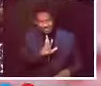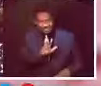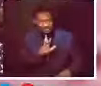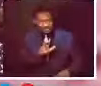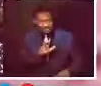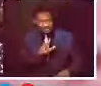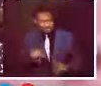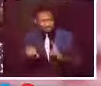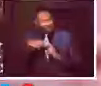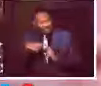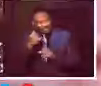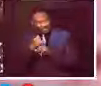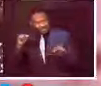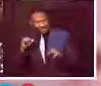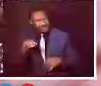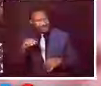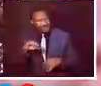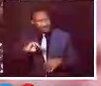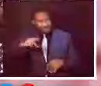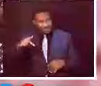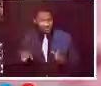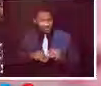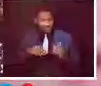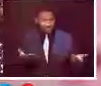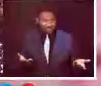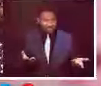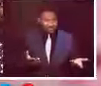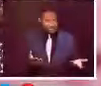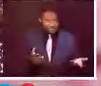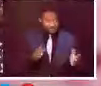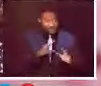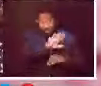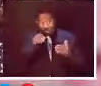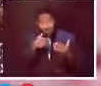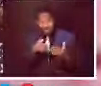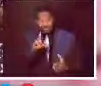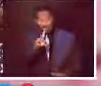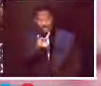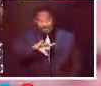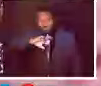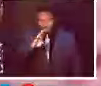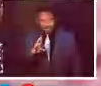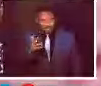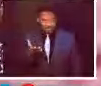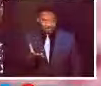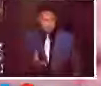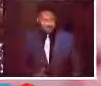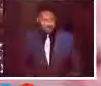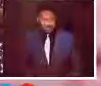It is plus the independent MPs. So your caucus is 187. What's your problem? But the NDC is